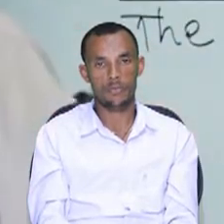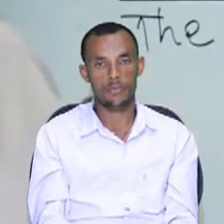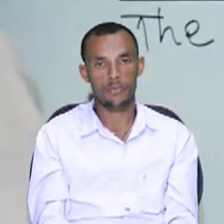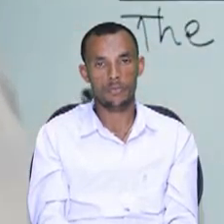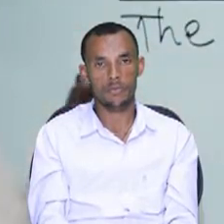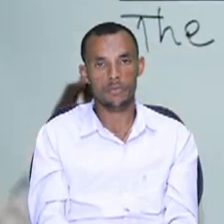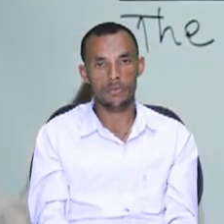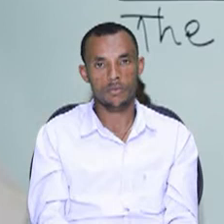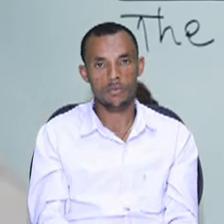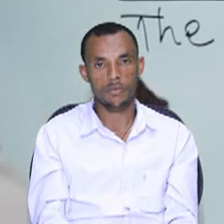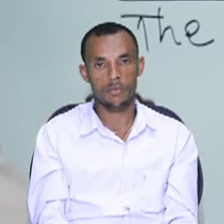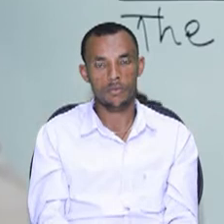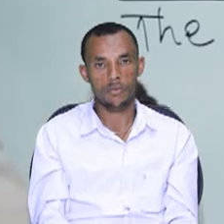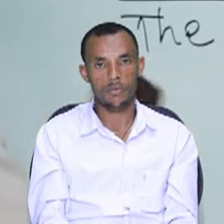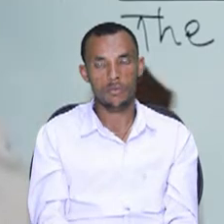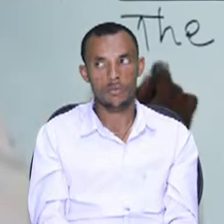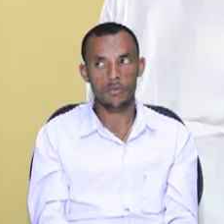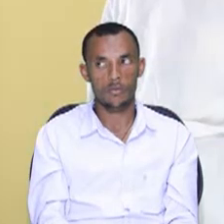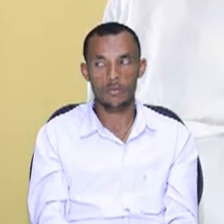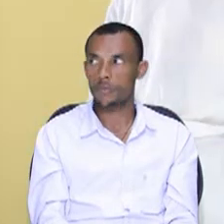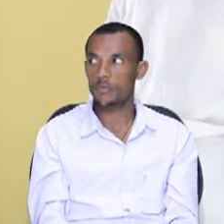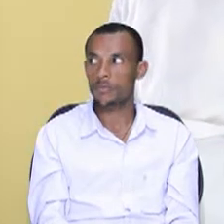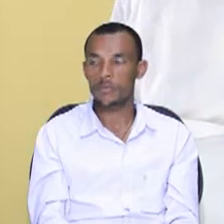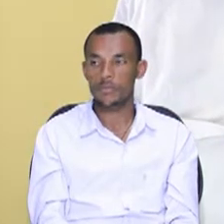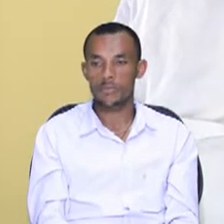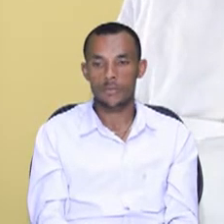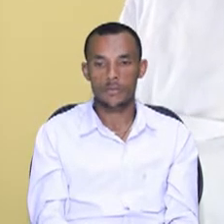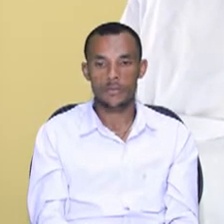The horizontal rows of elements in the periodic table